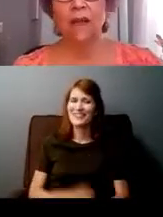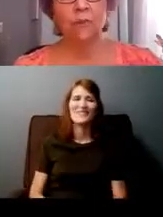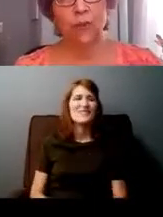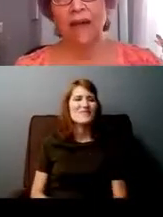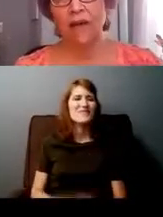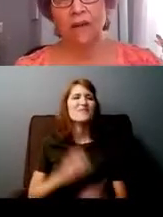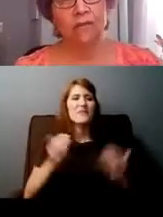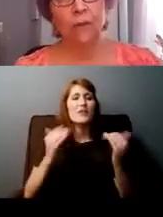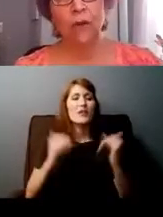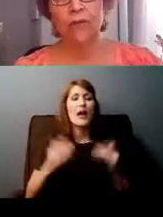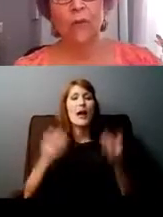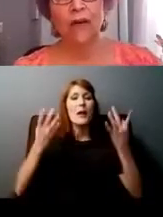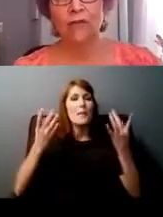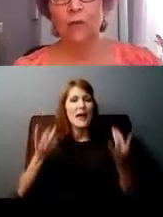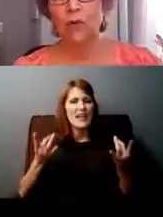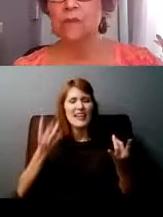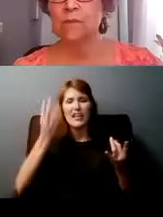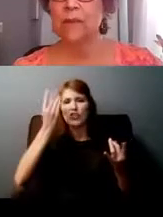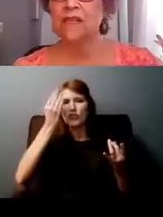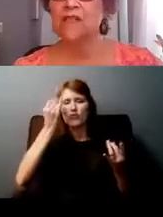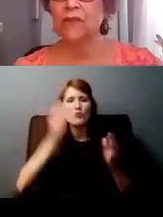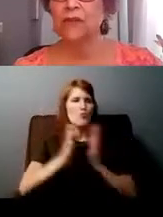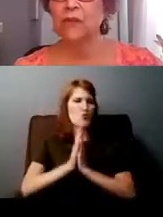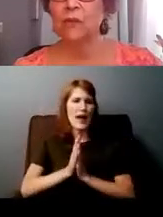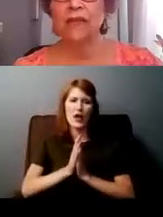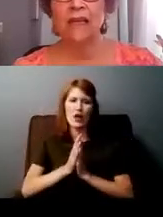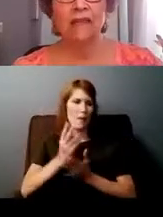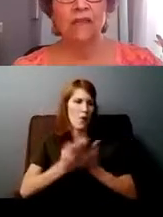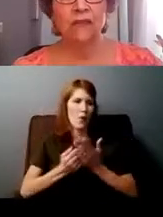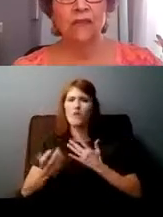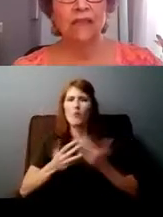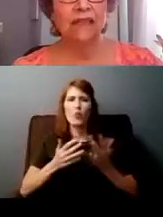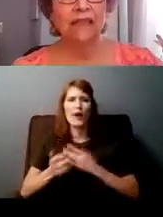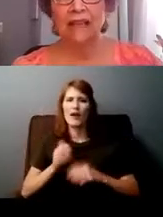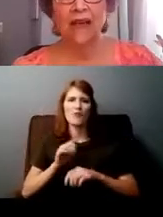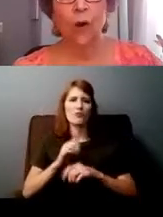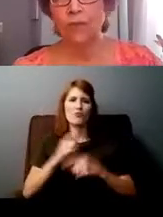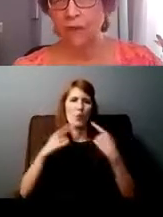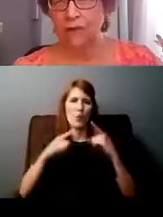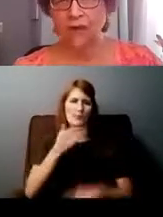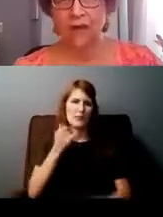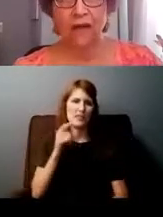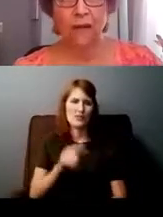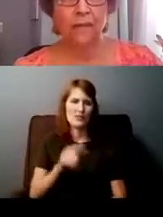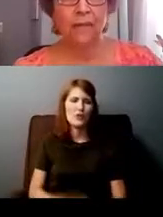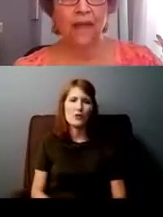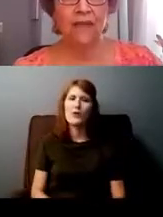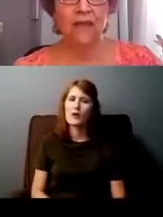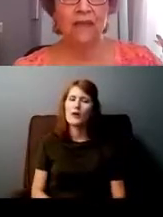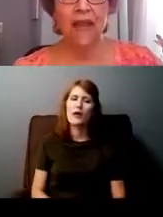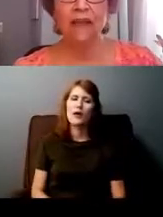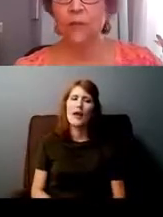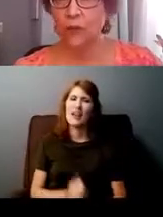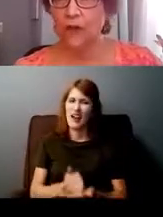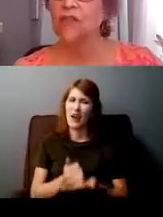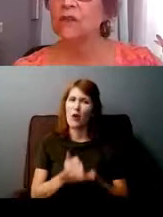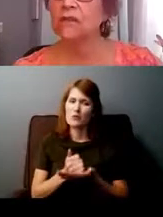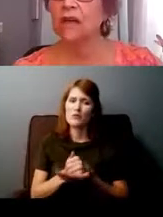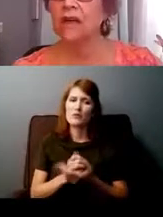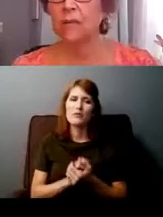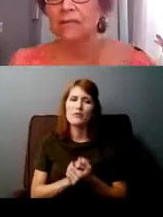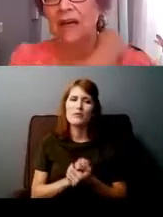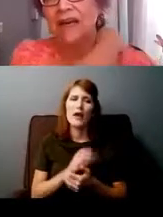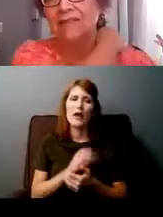Meditation and prayer, both, whatever works best for you, certainly helpful. And then